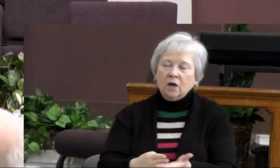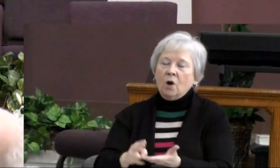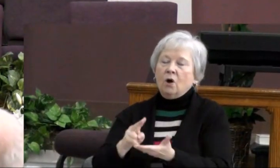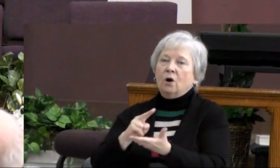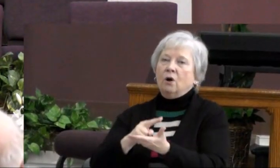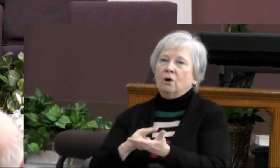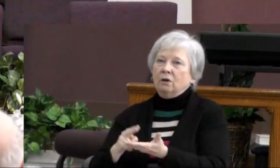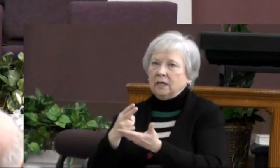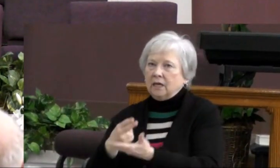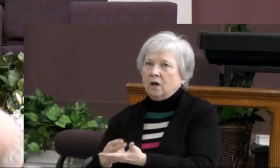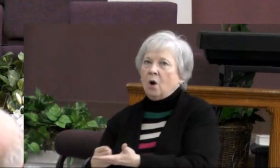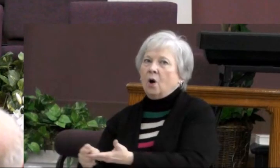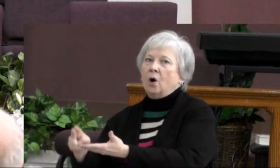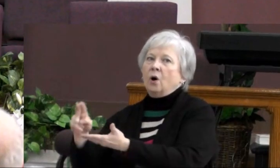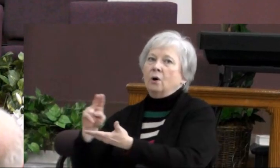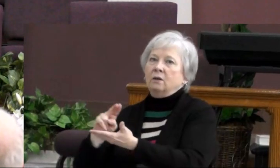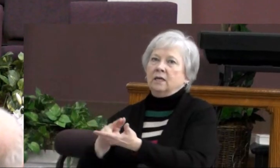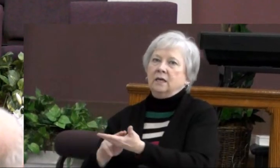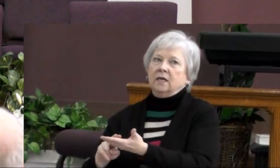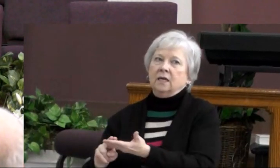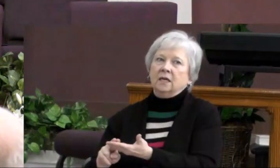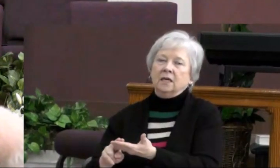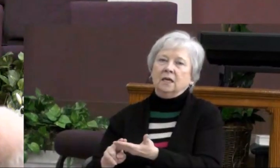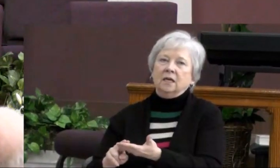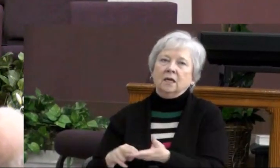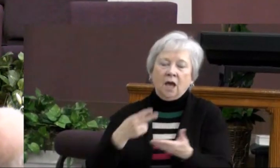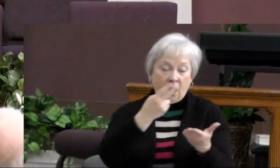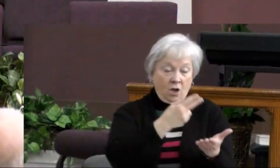Holy, holy, holy.